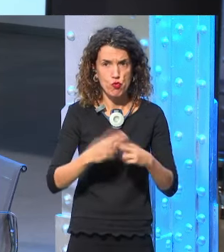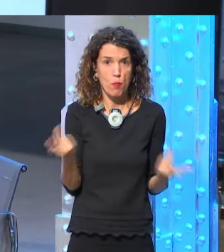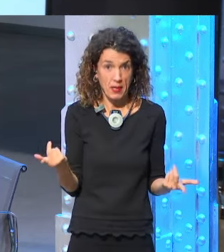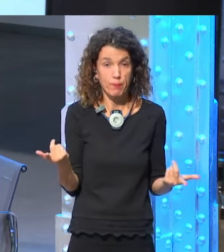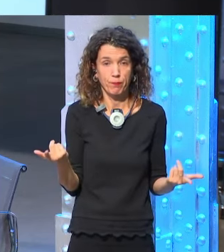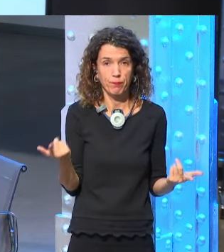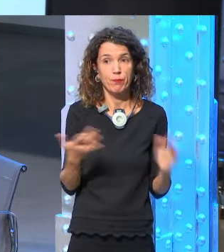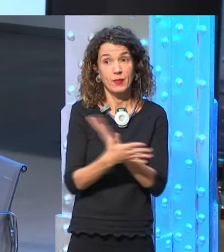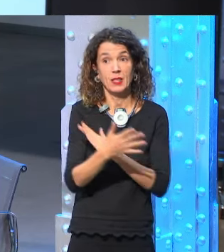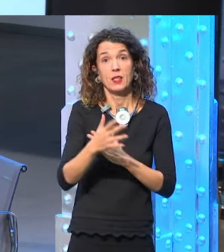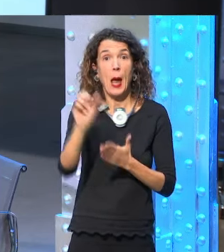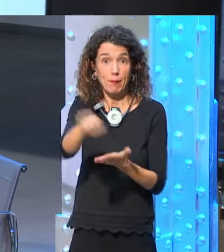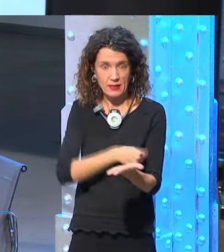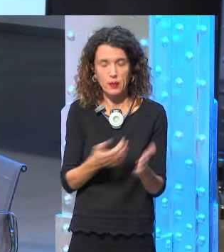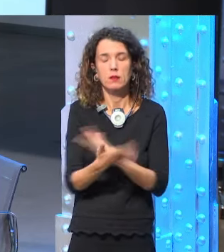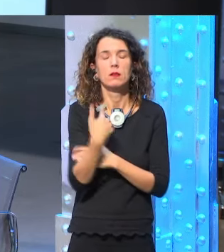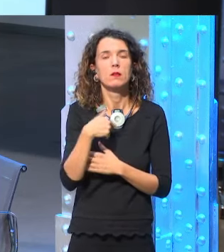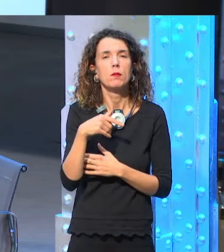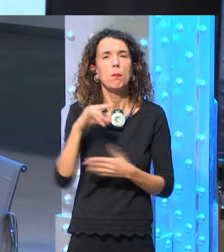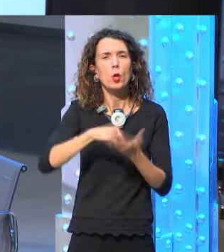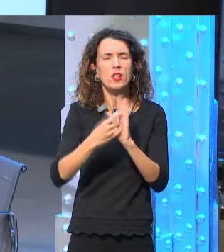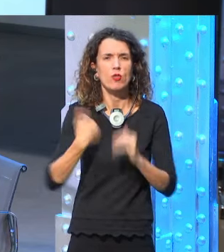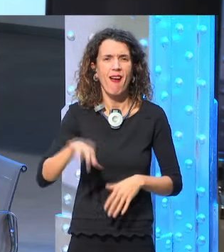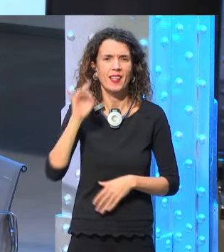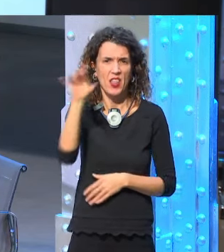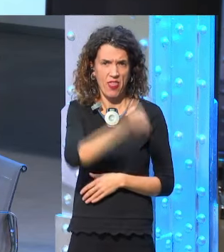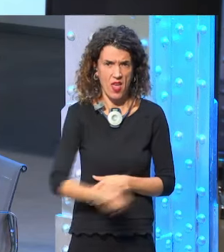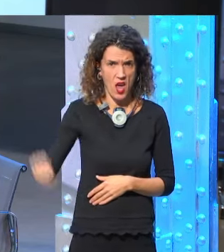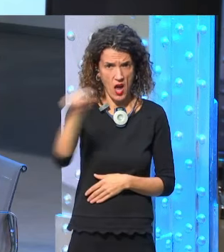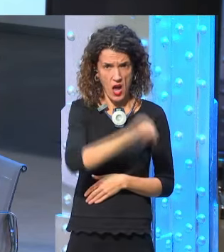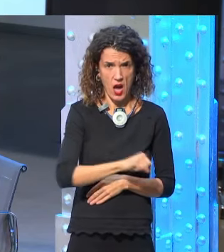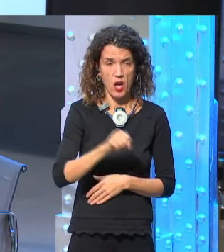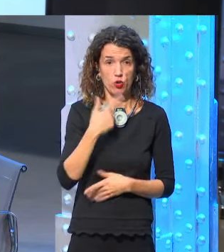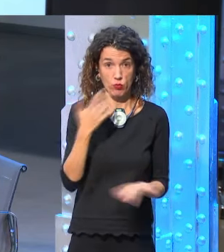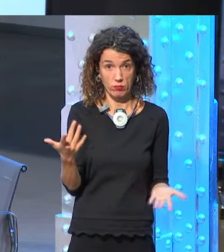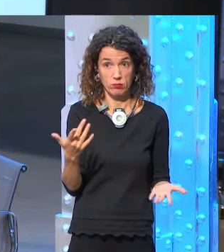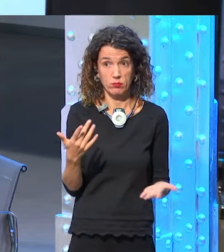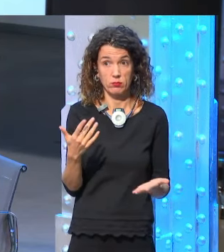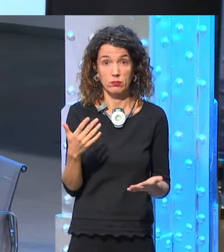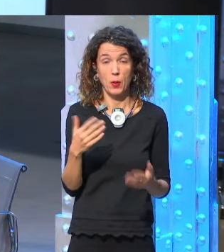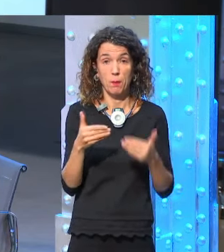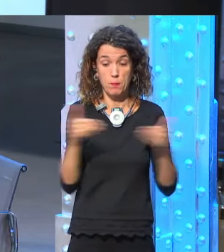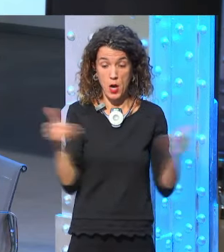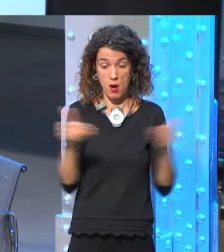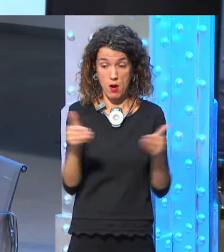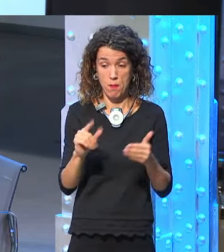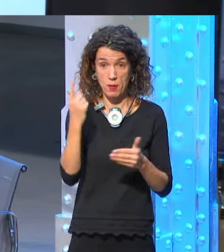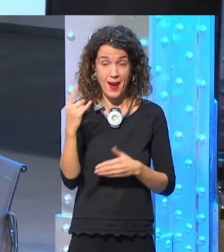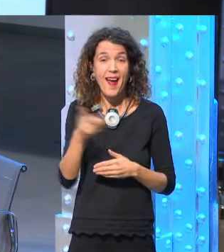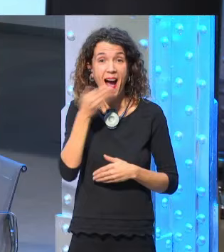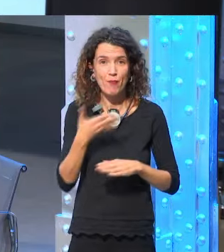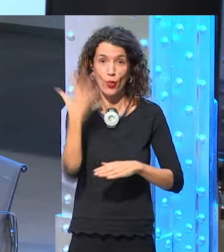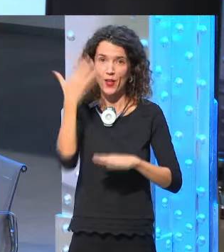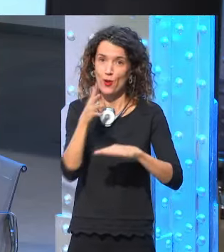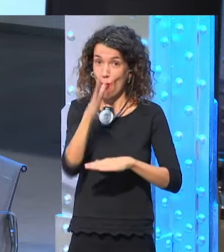now 15 years old. That's 5 years before the first iPhone, and this was the first